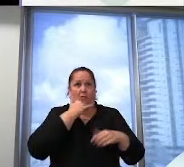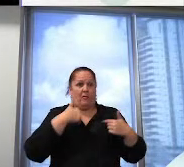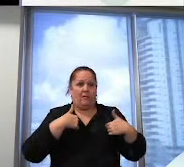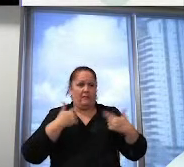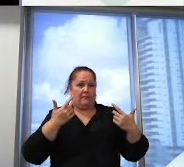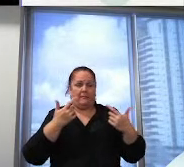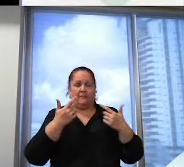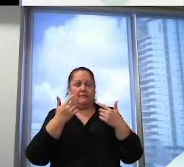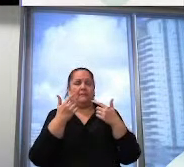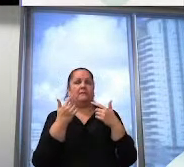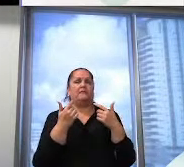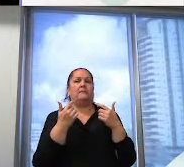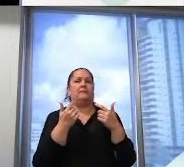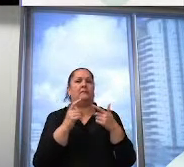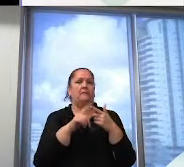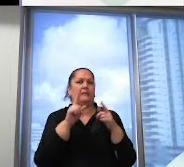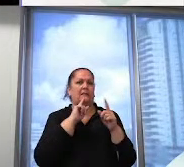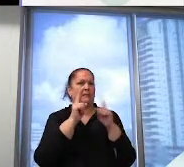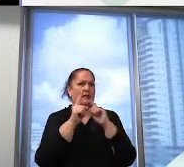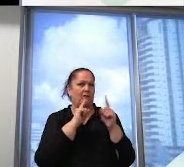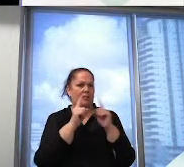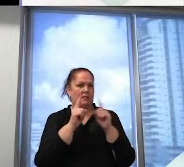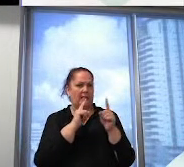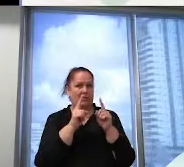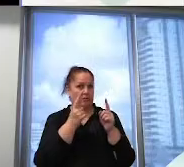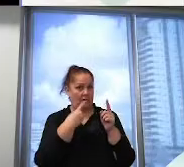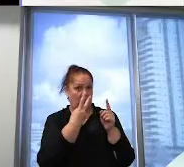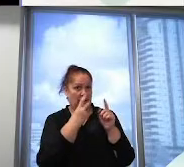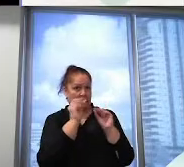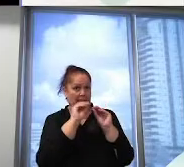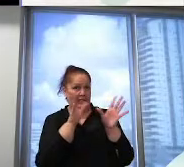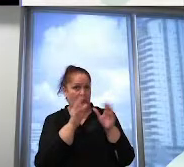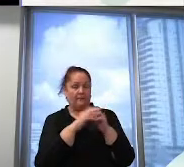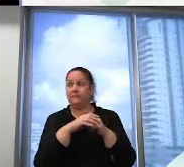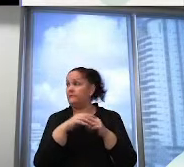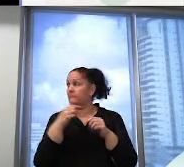me on anything that I say, Mr. Burgermeister. This is a conversation. Are you